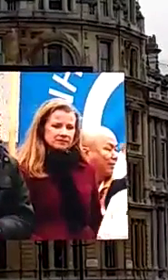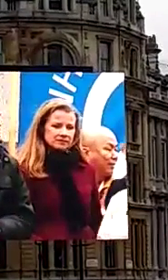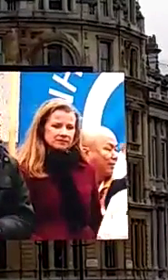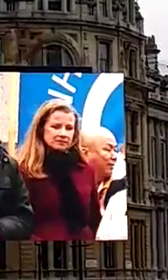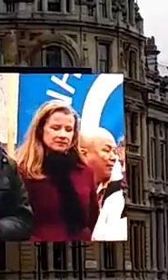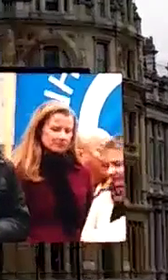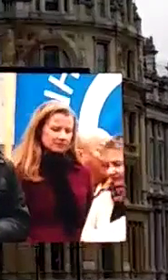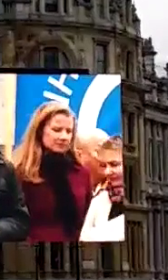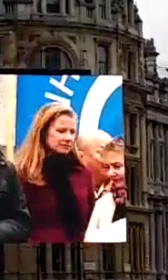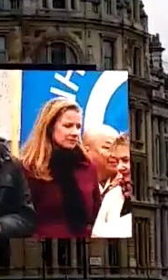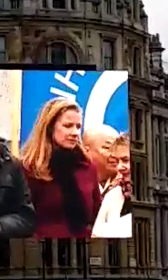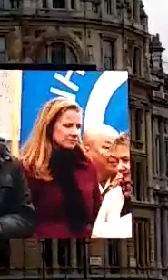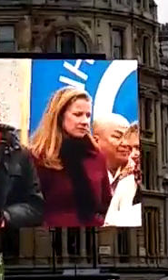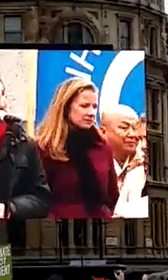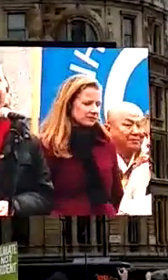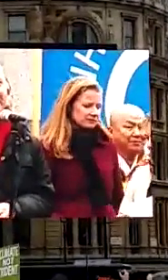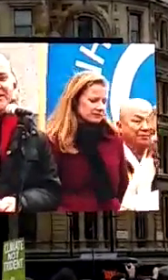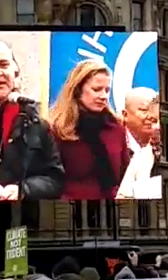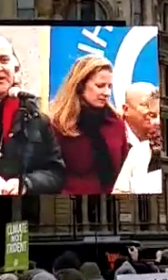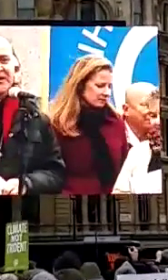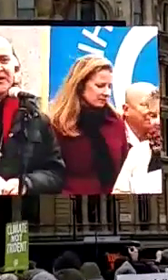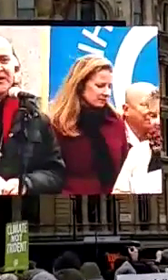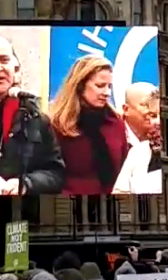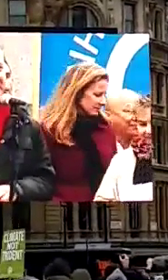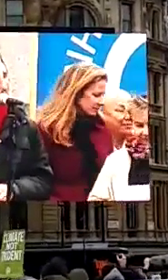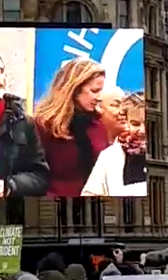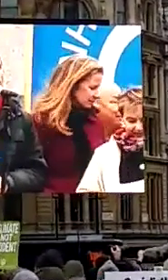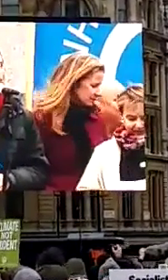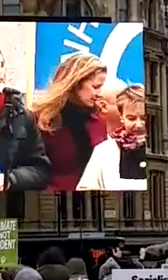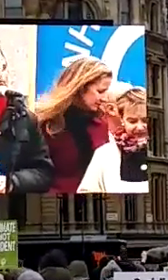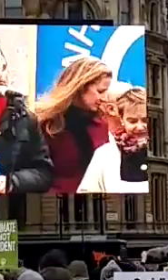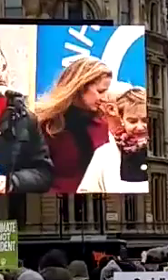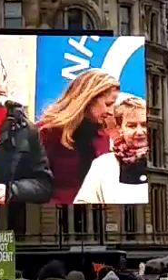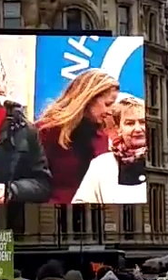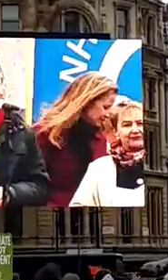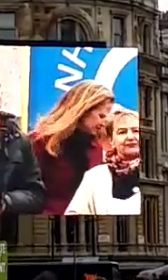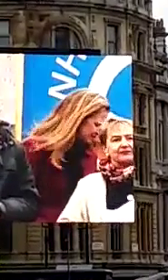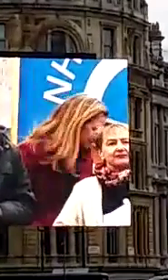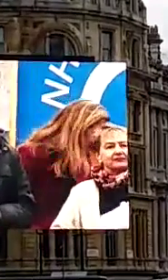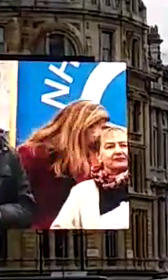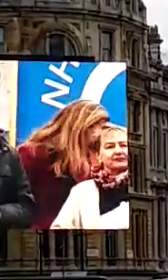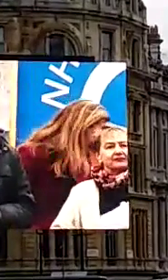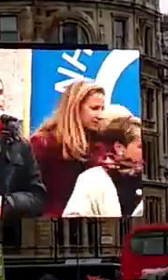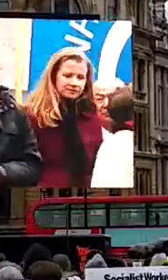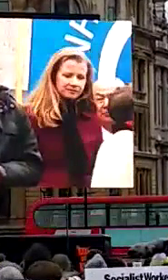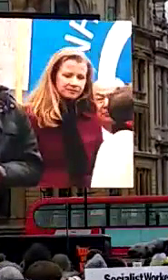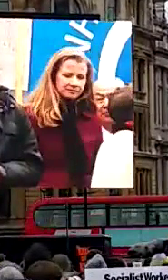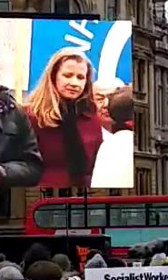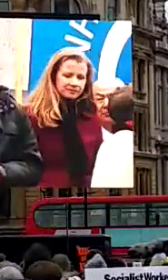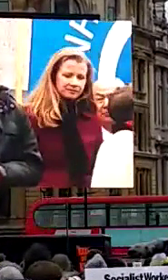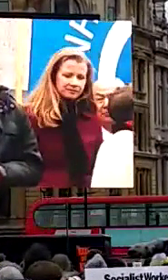faith communities of this land, Christians, Muslims,